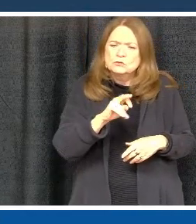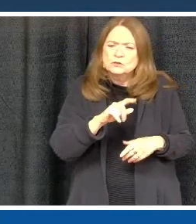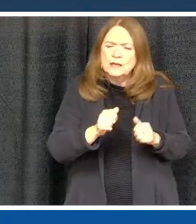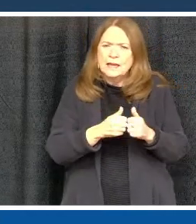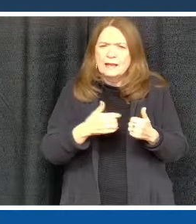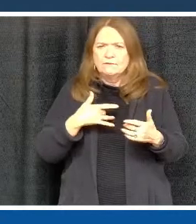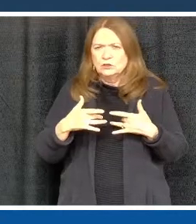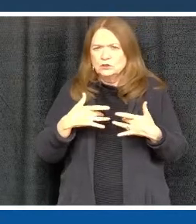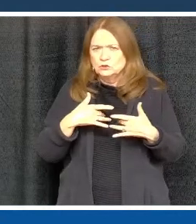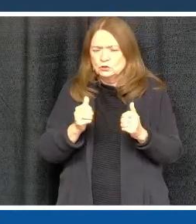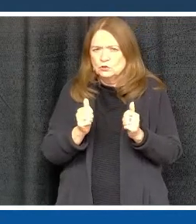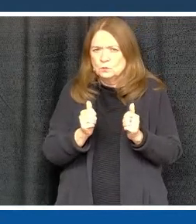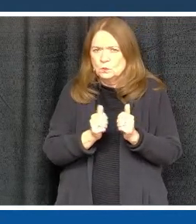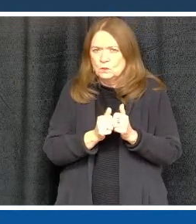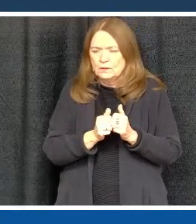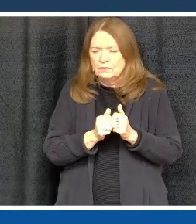with